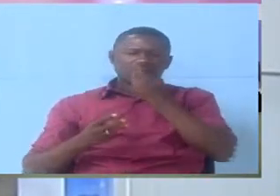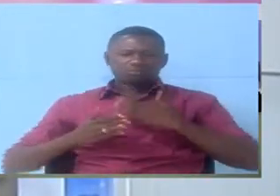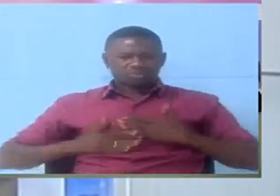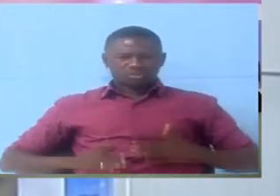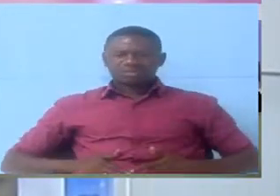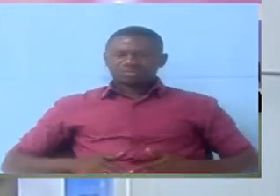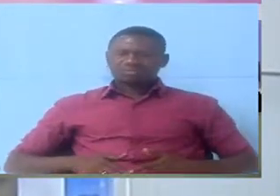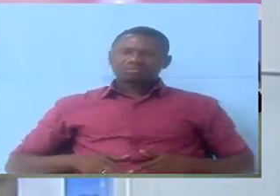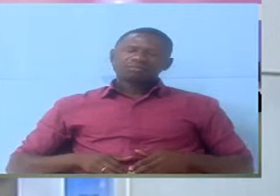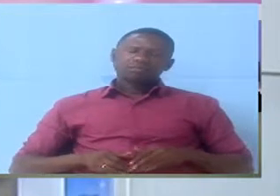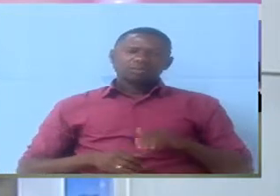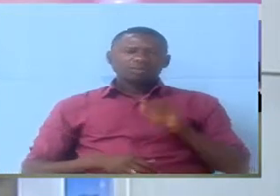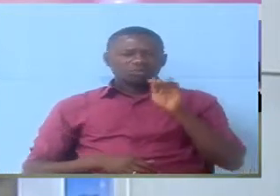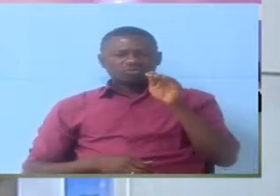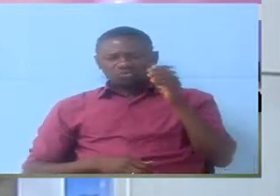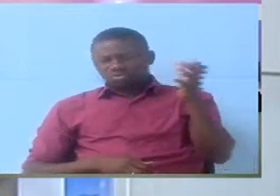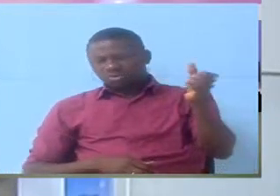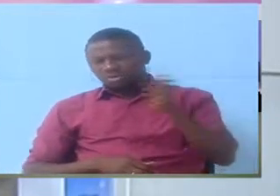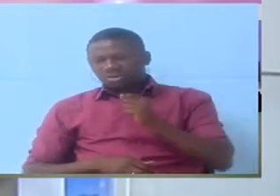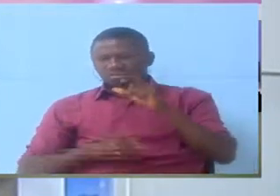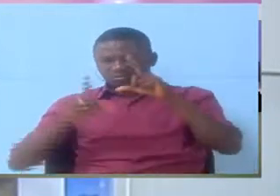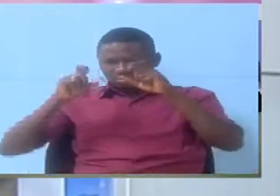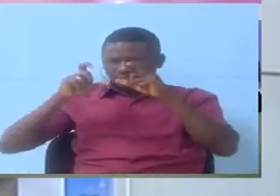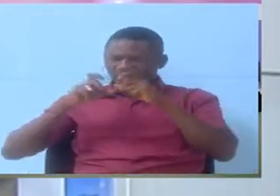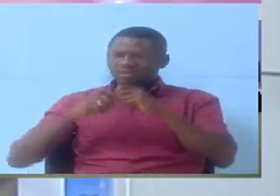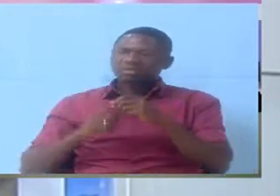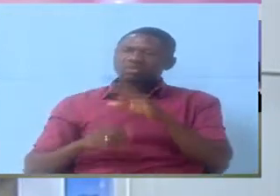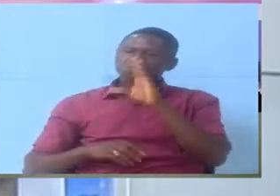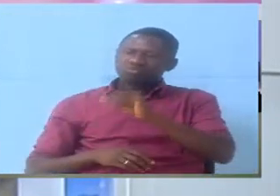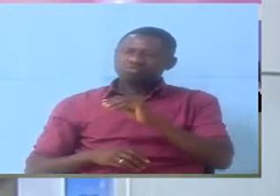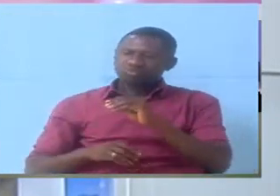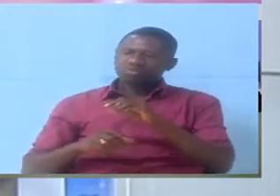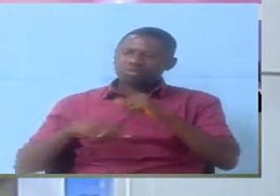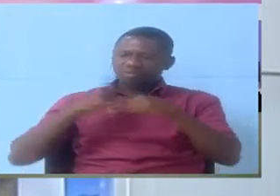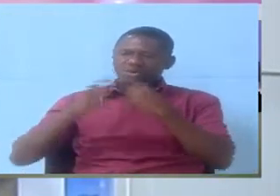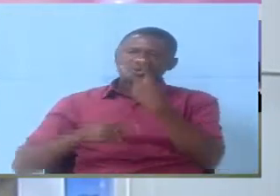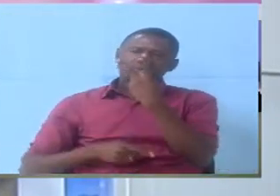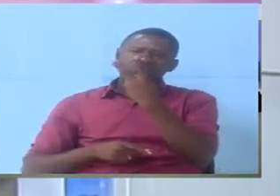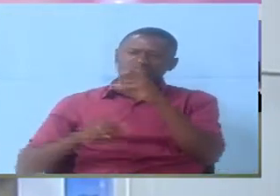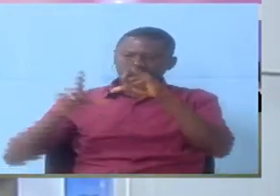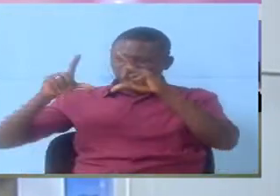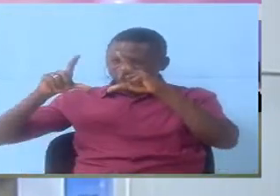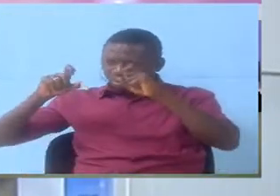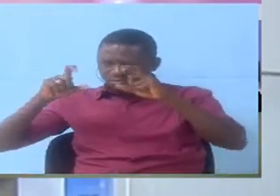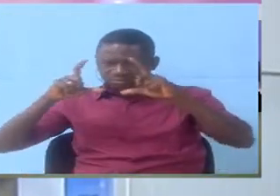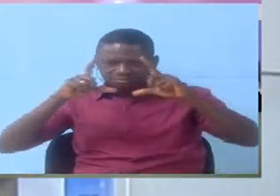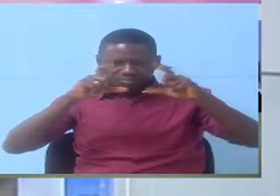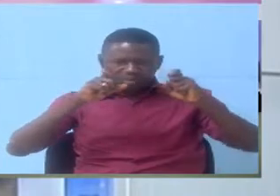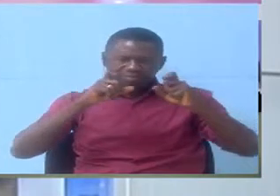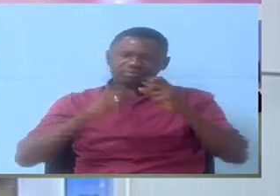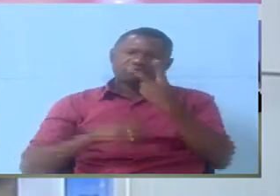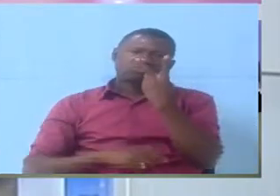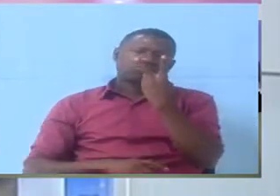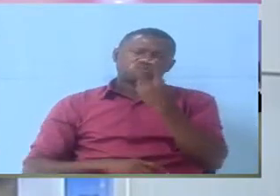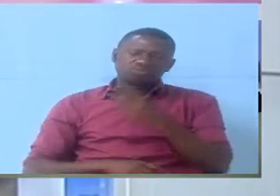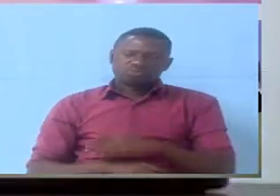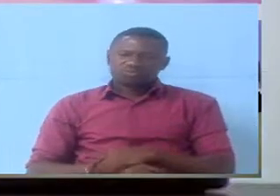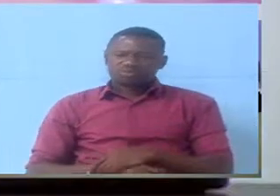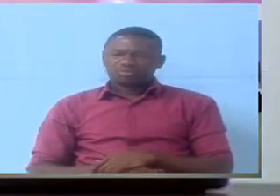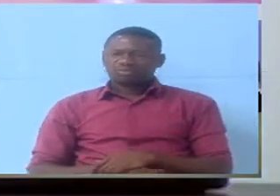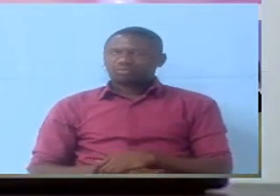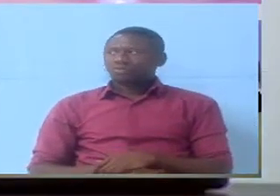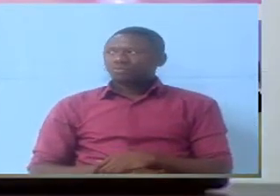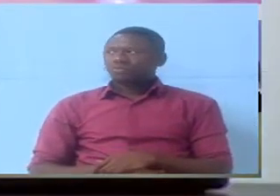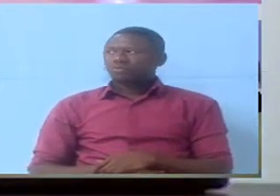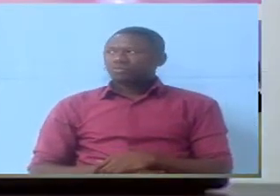cameraman. Natal la kumandi. He took other two shots. Ufana ay natal fulake oto fanang. These bodies, were their